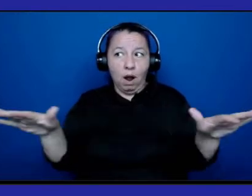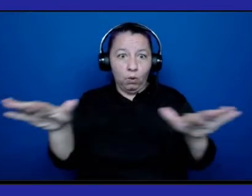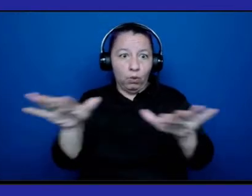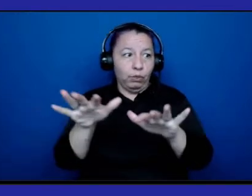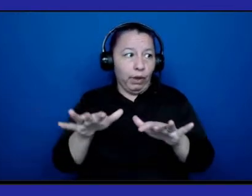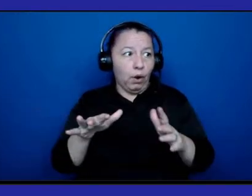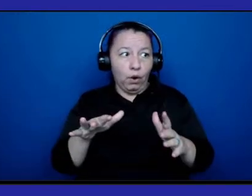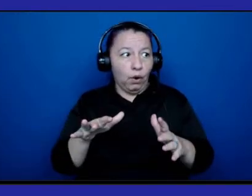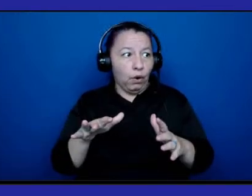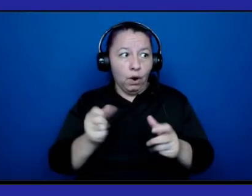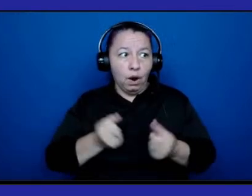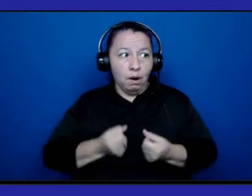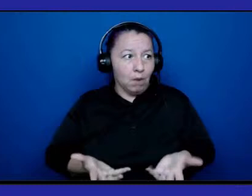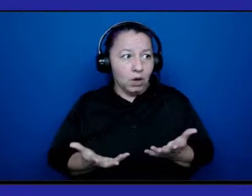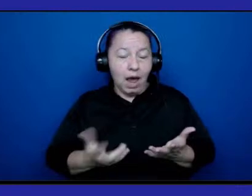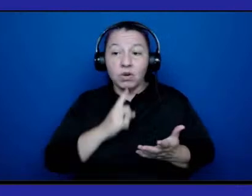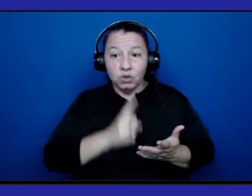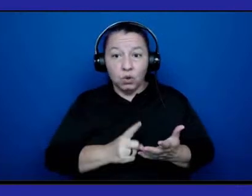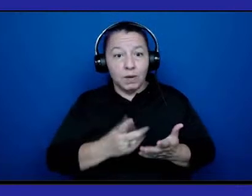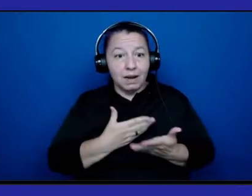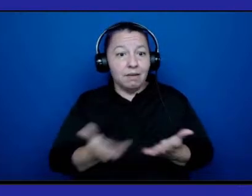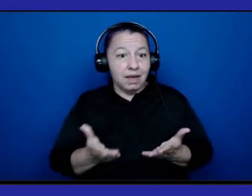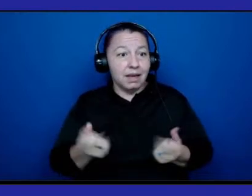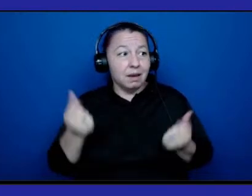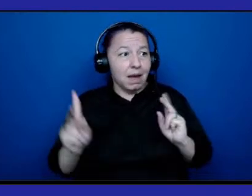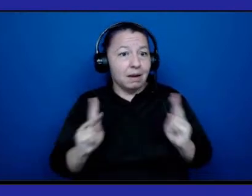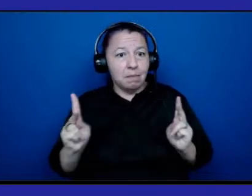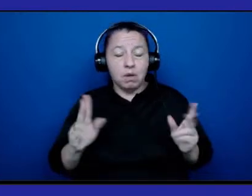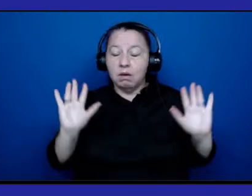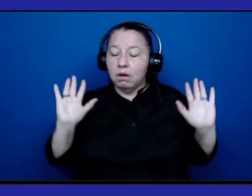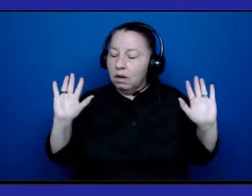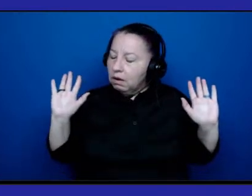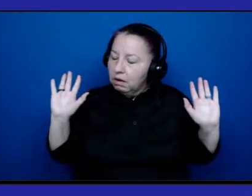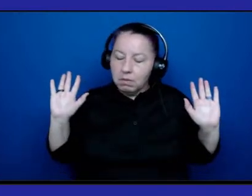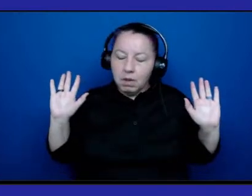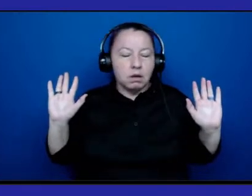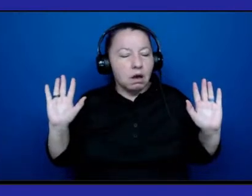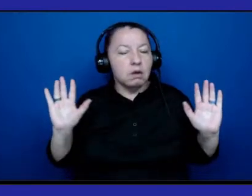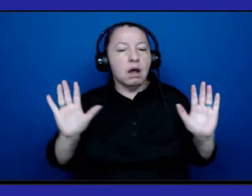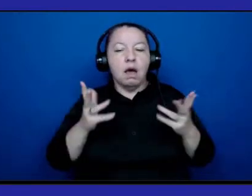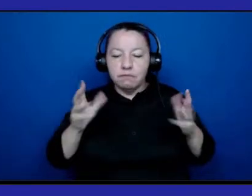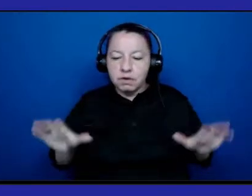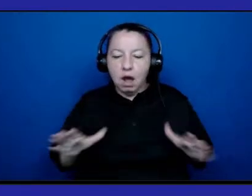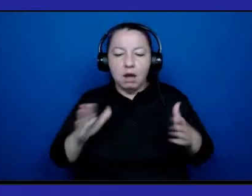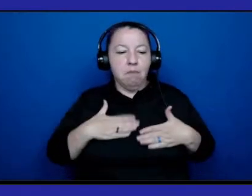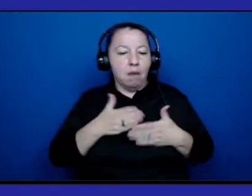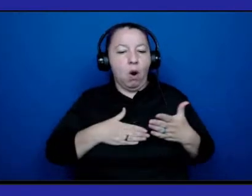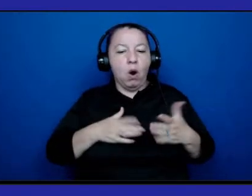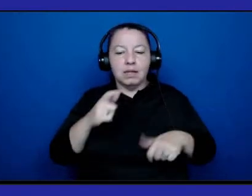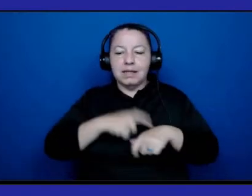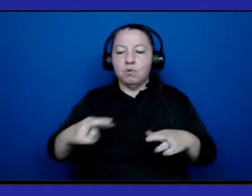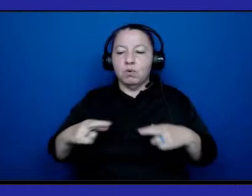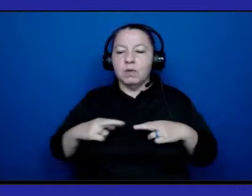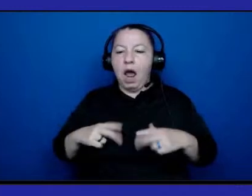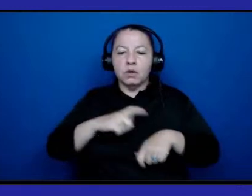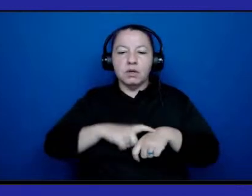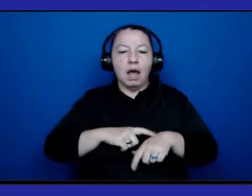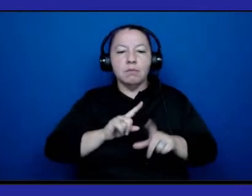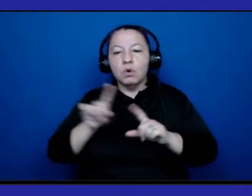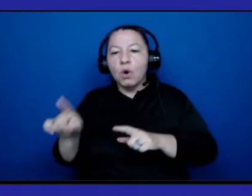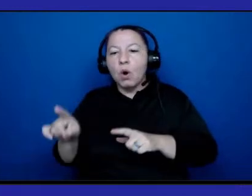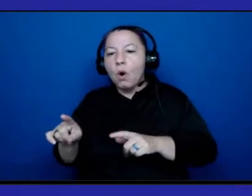Burnout is a real thing. A lot of people are like, I've done my part, time to retire, time to go pursue other